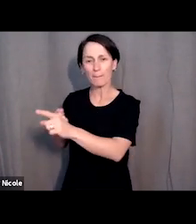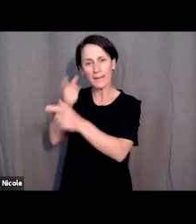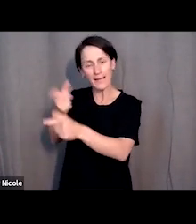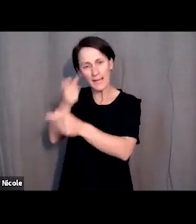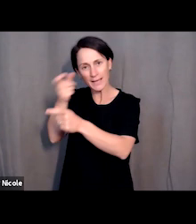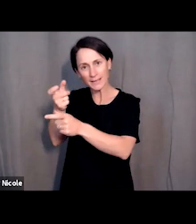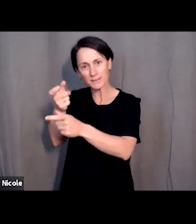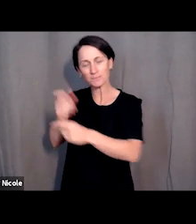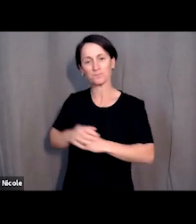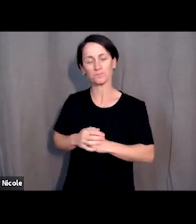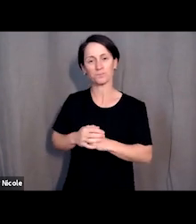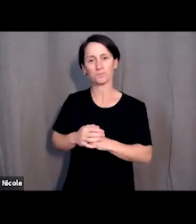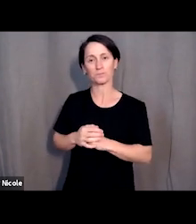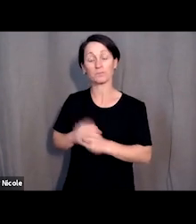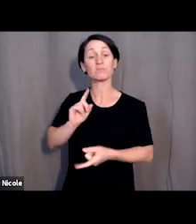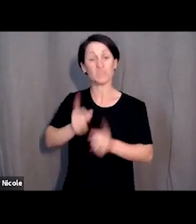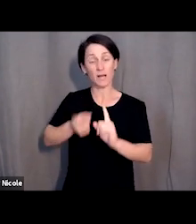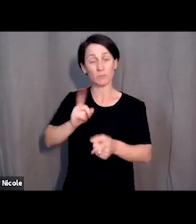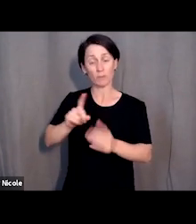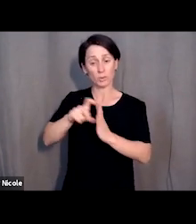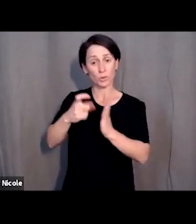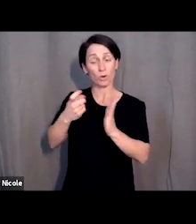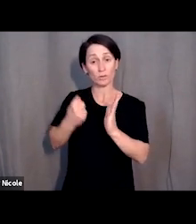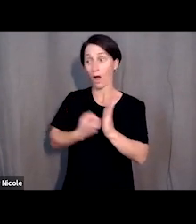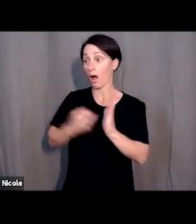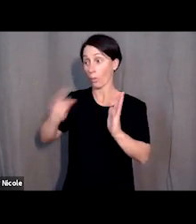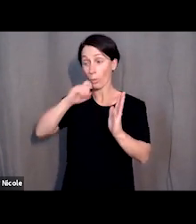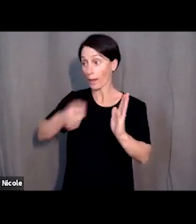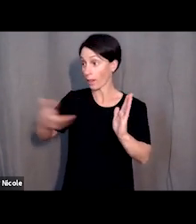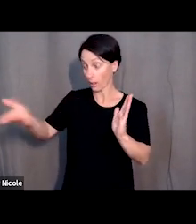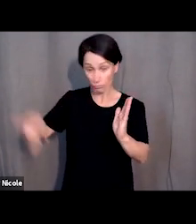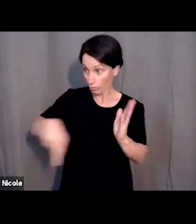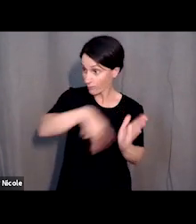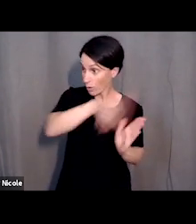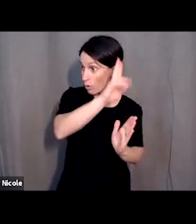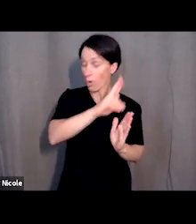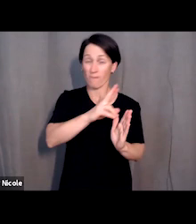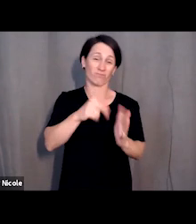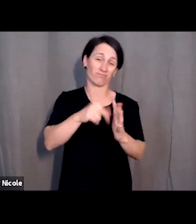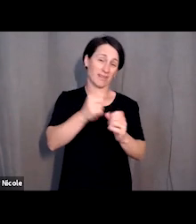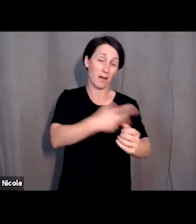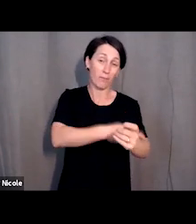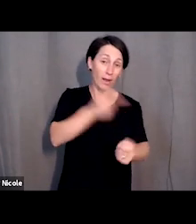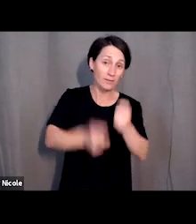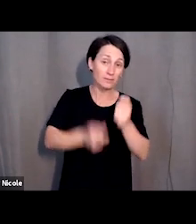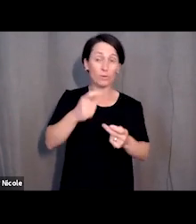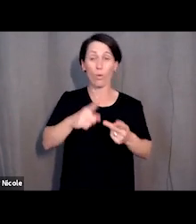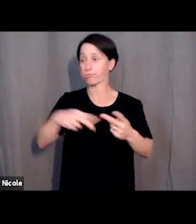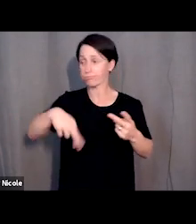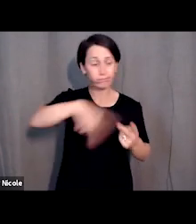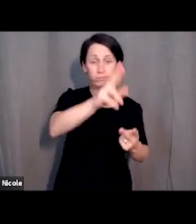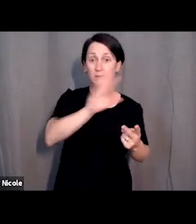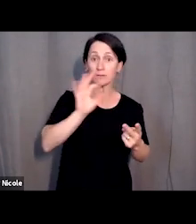us that the doctor had given them a referral for a blood test or a specialist, or